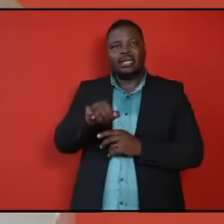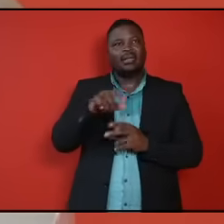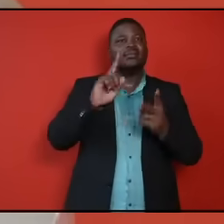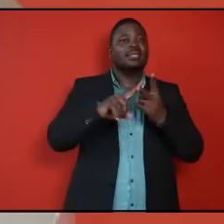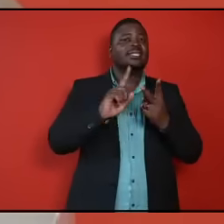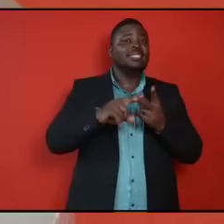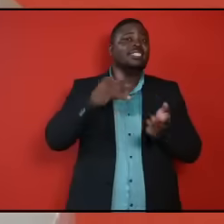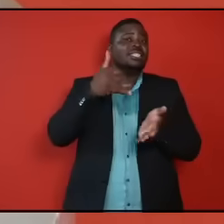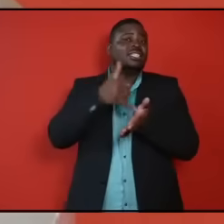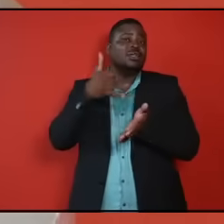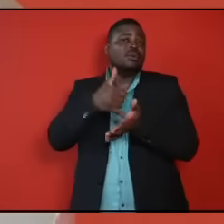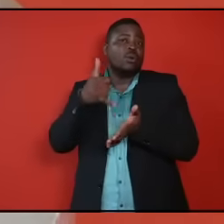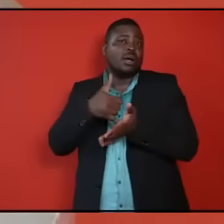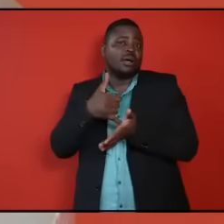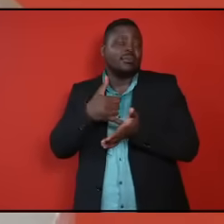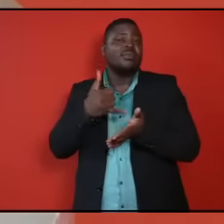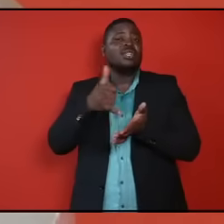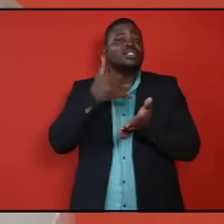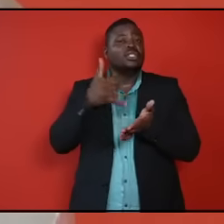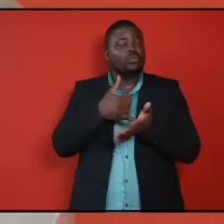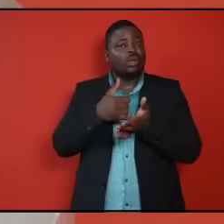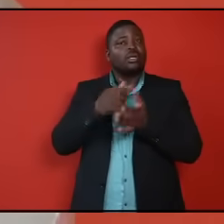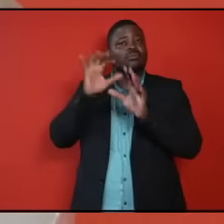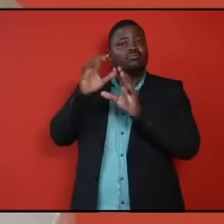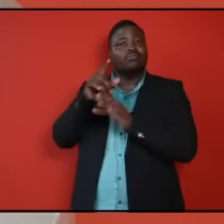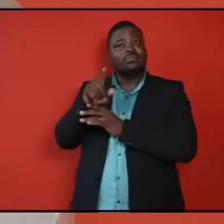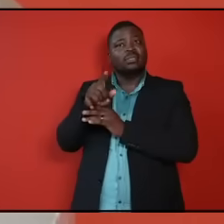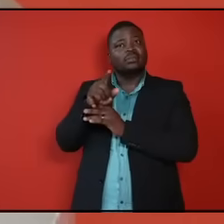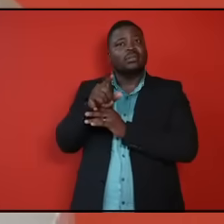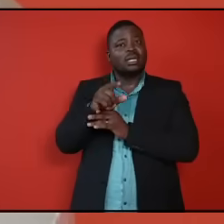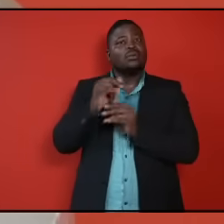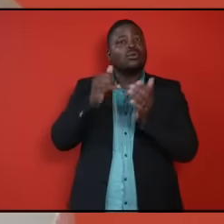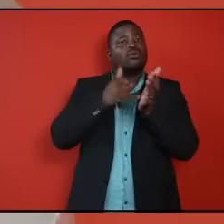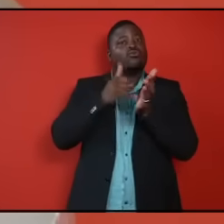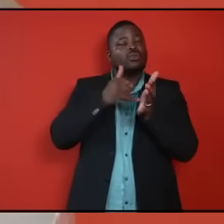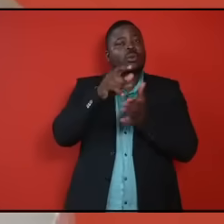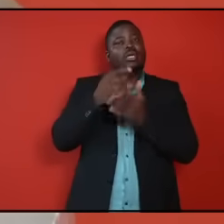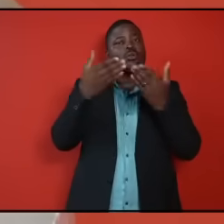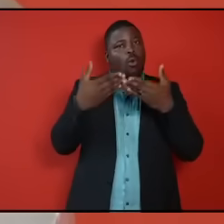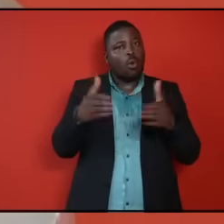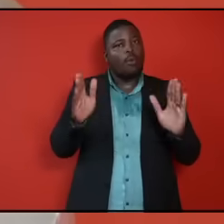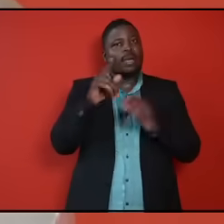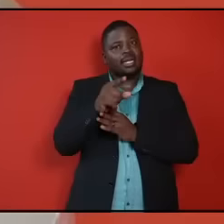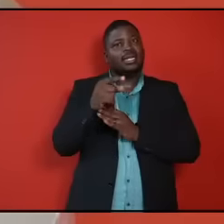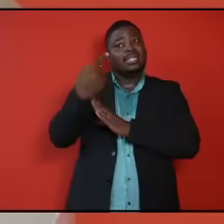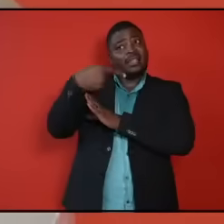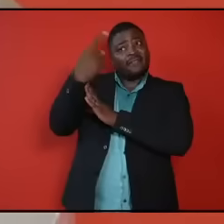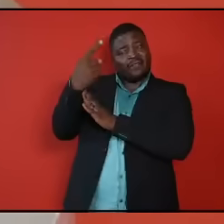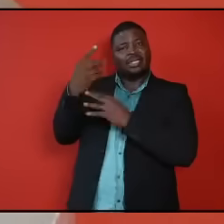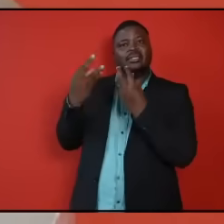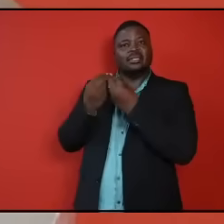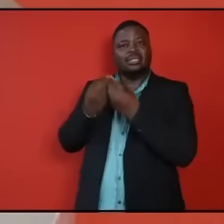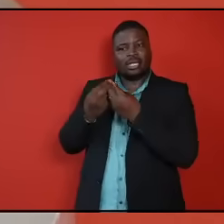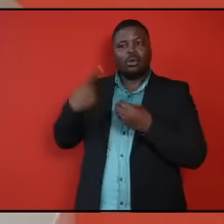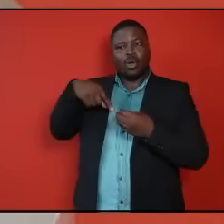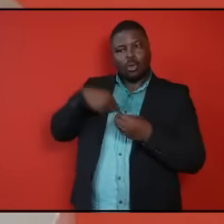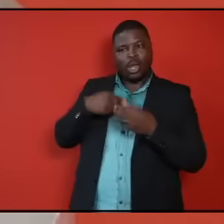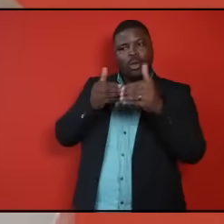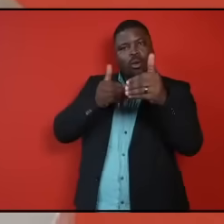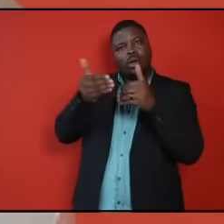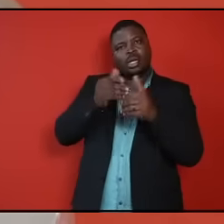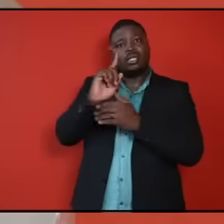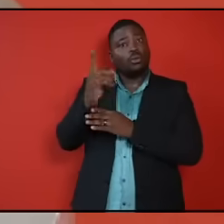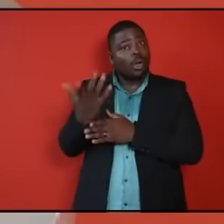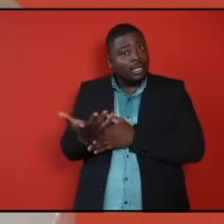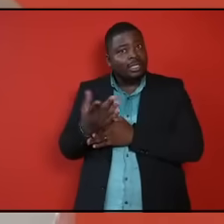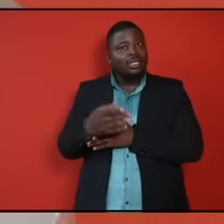Then January, we opened, the first thing we had to organize was East London. And then from